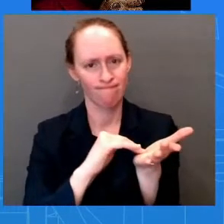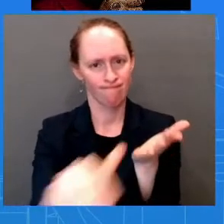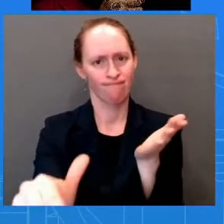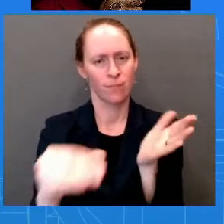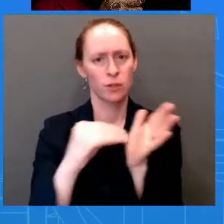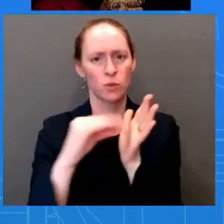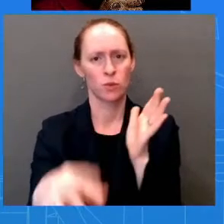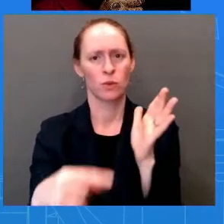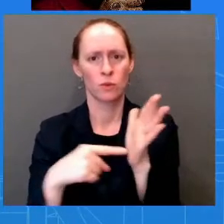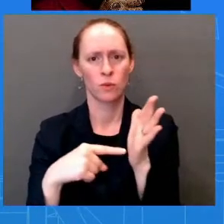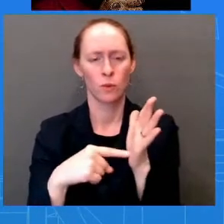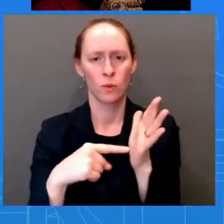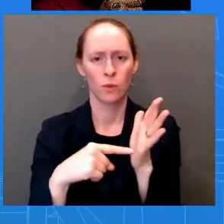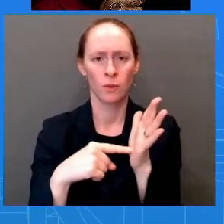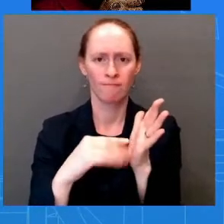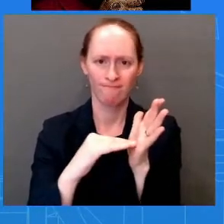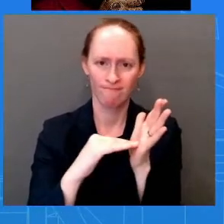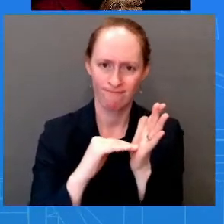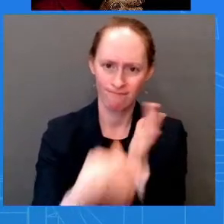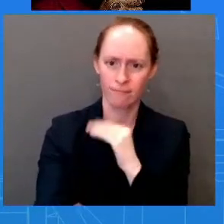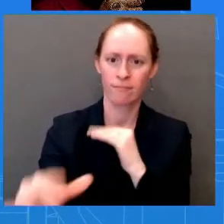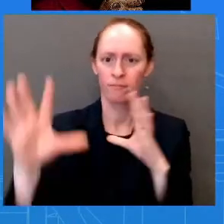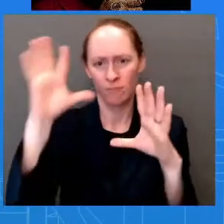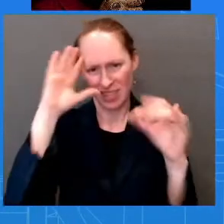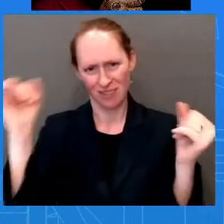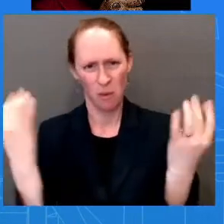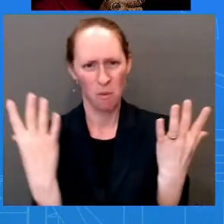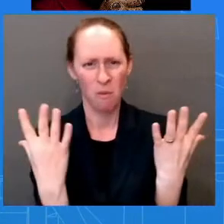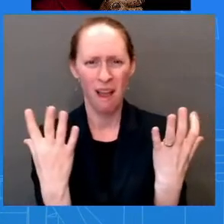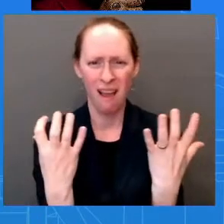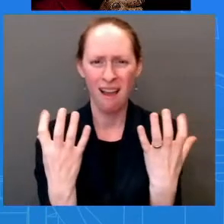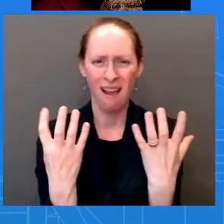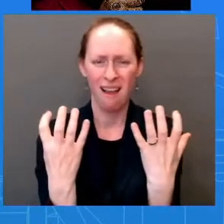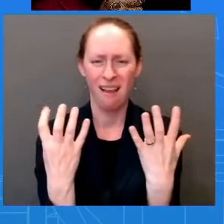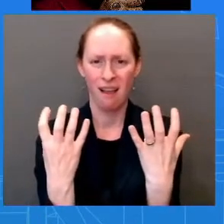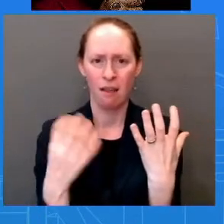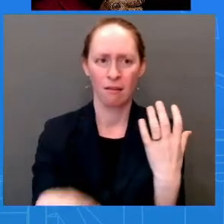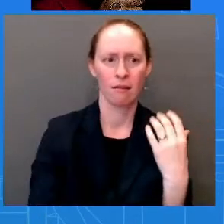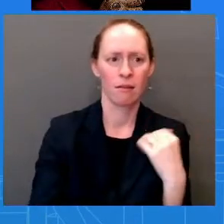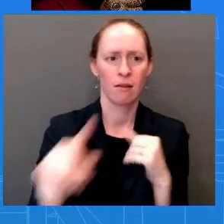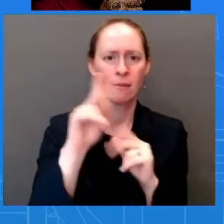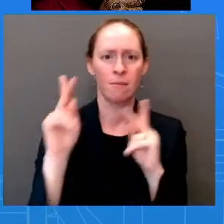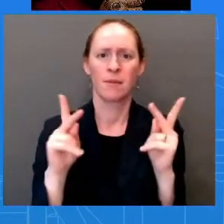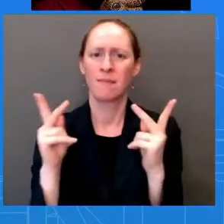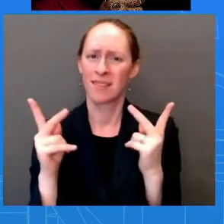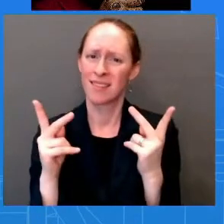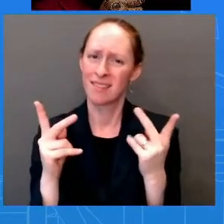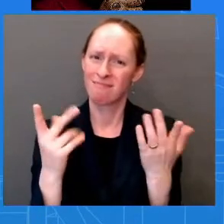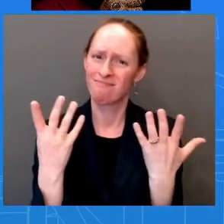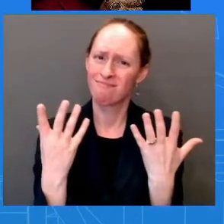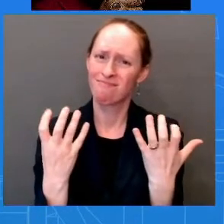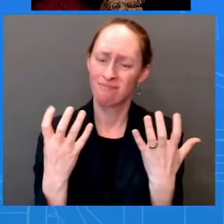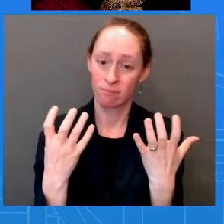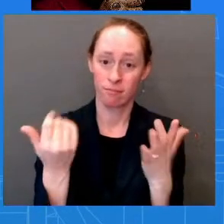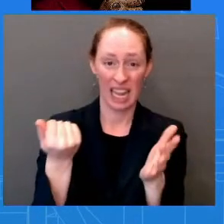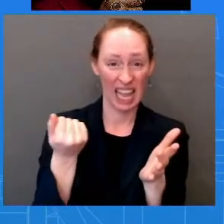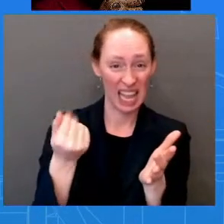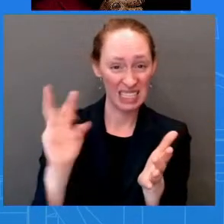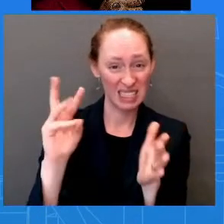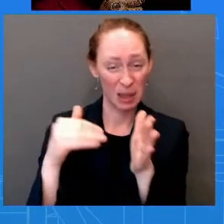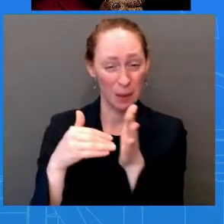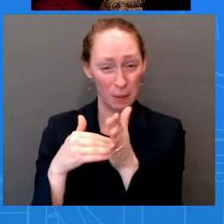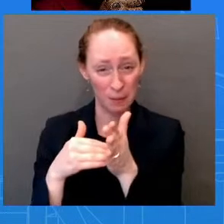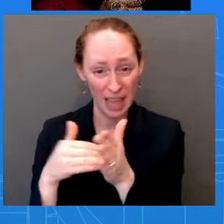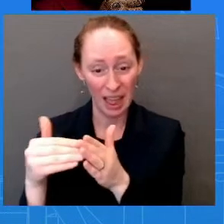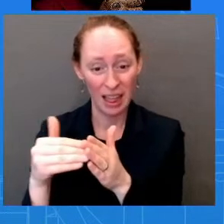the American people very quickly. As we know, there are about 16 million people who signed up and have been